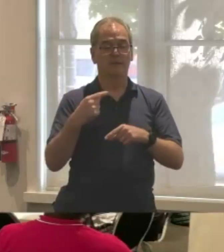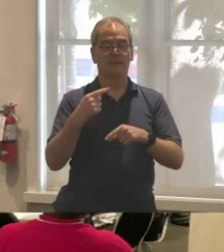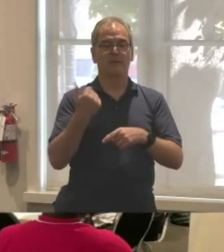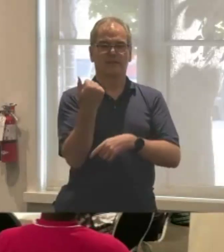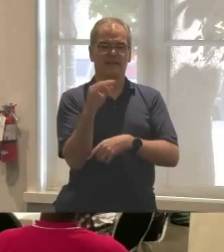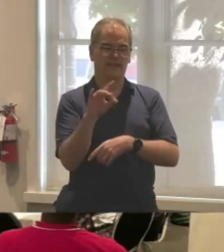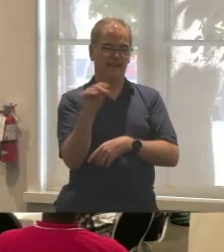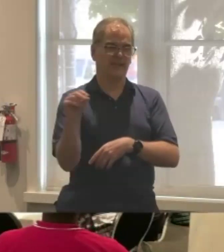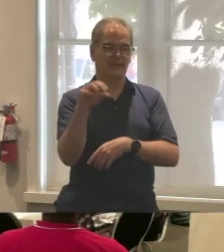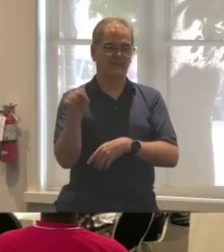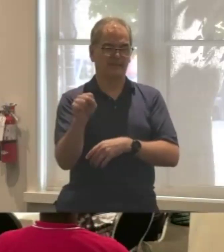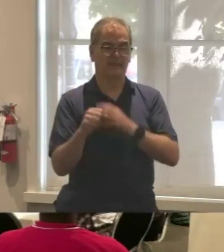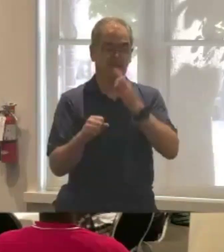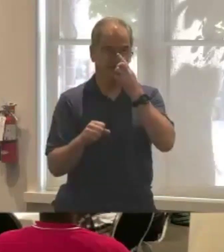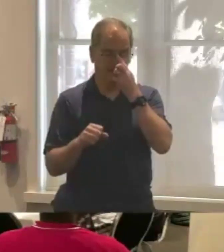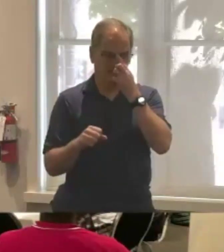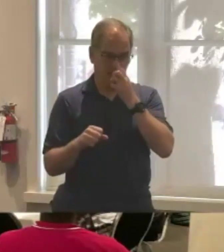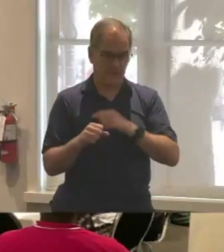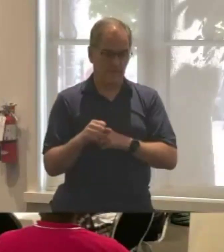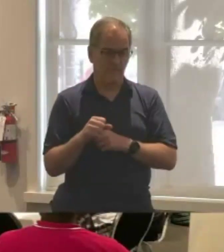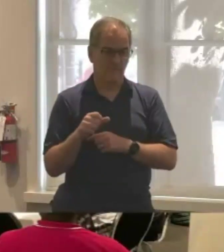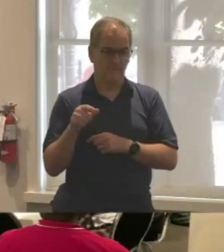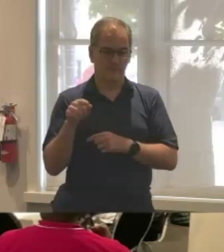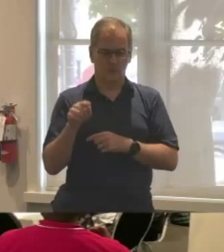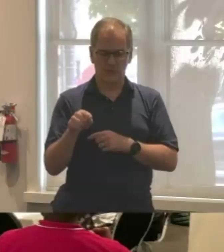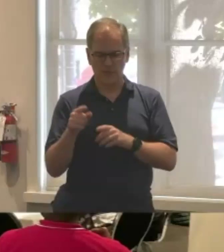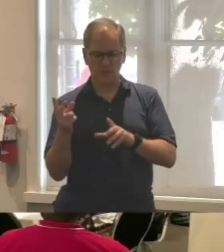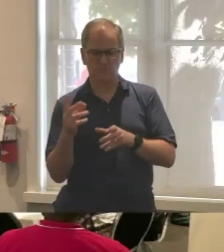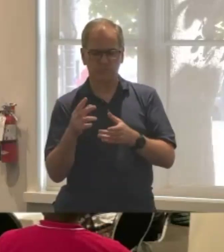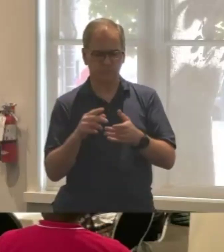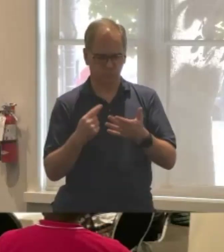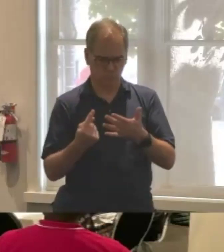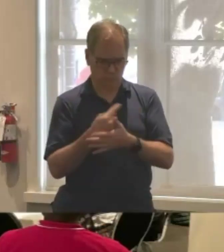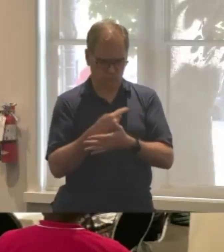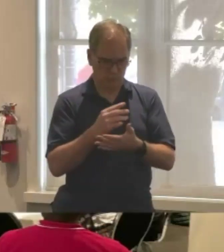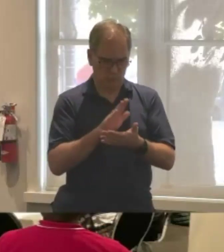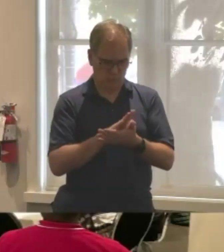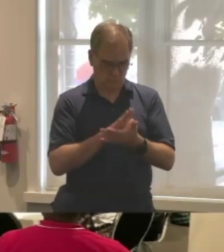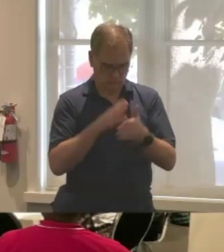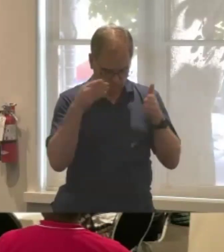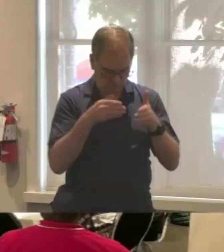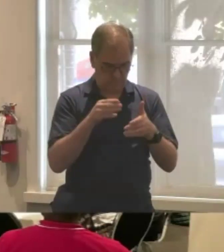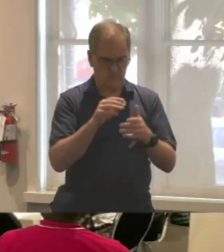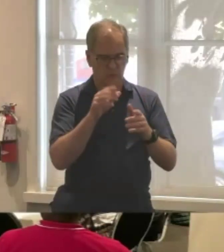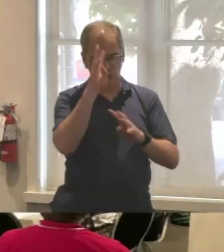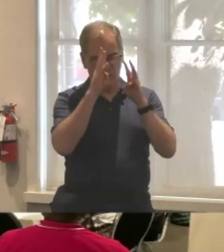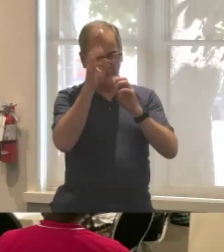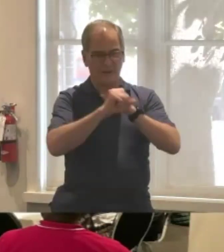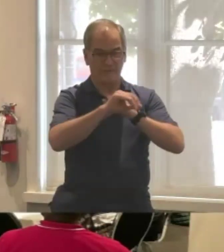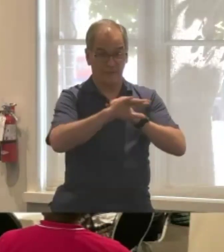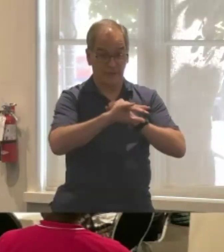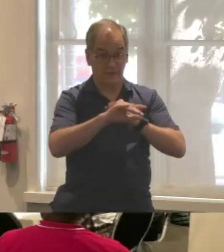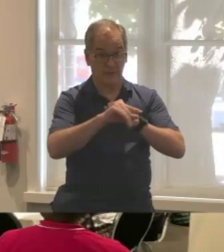1980s. He went to Seneca for creative advertising. After graduating, he became a copywriter for the